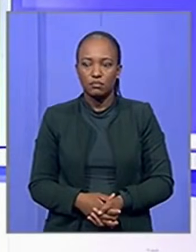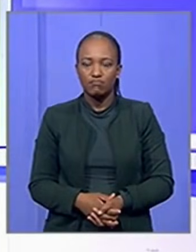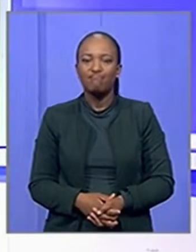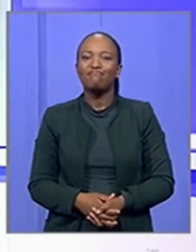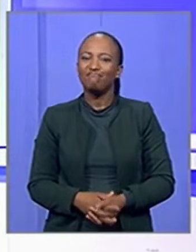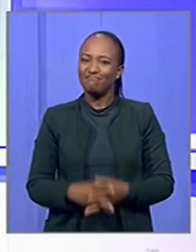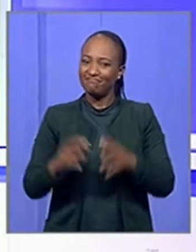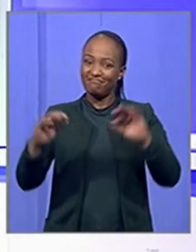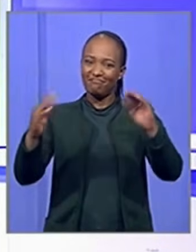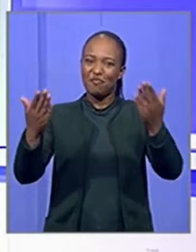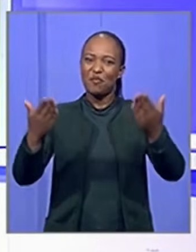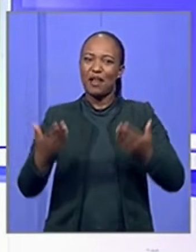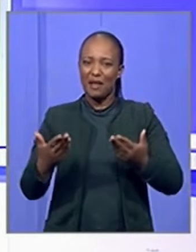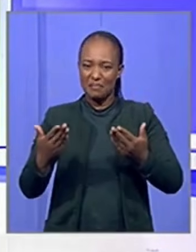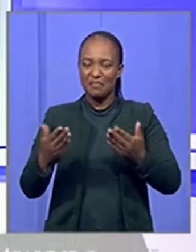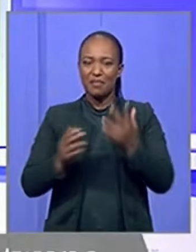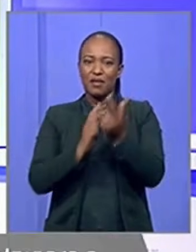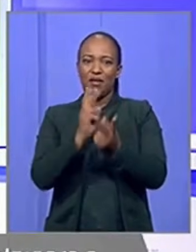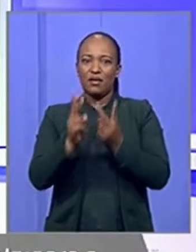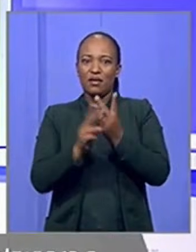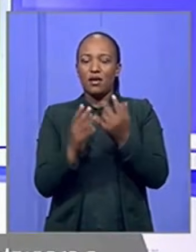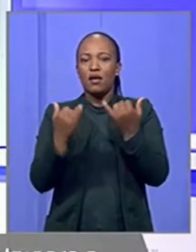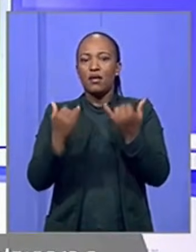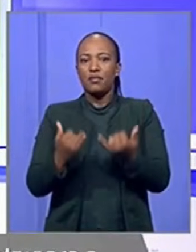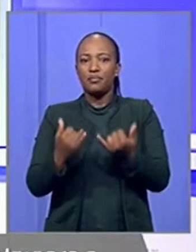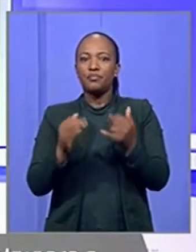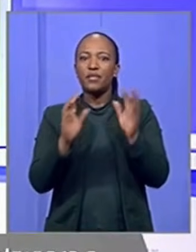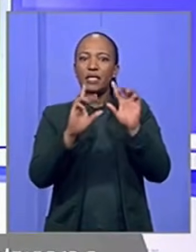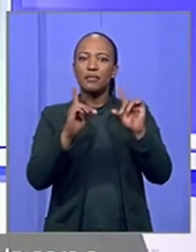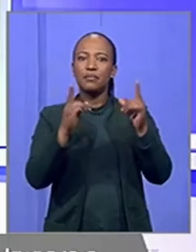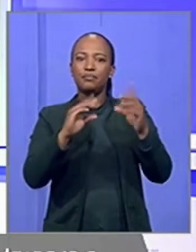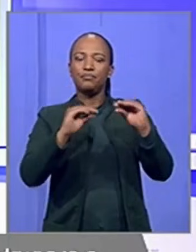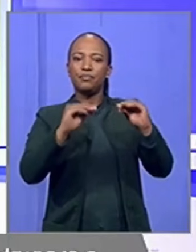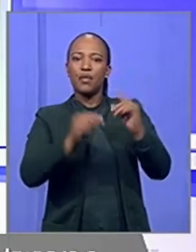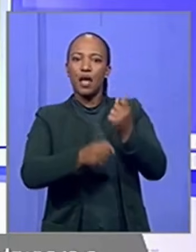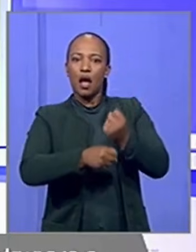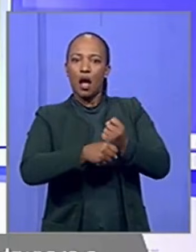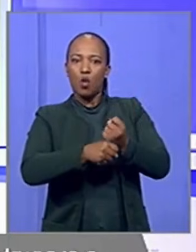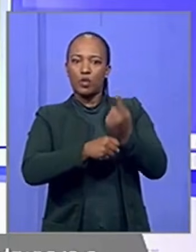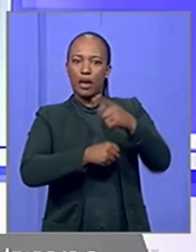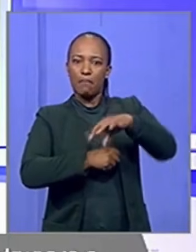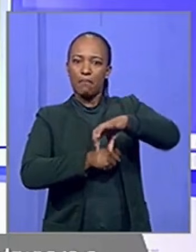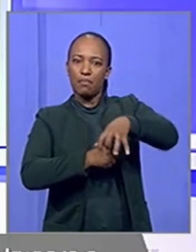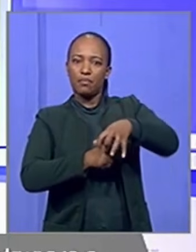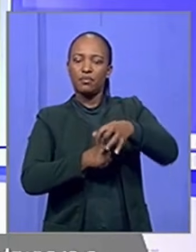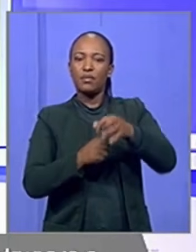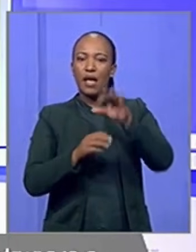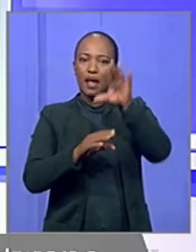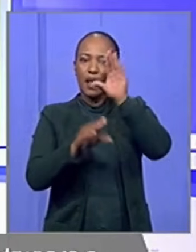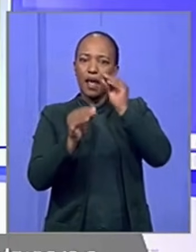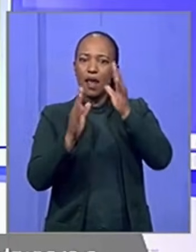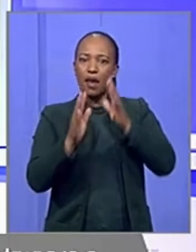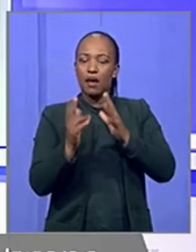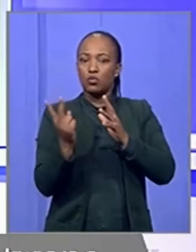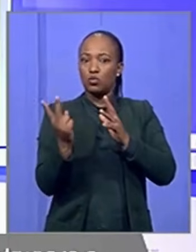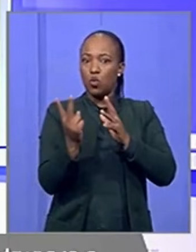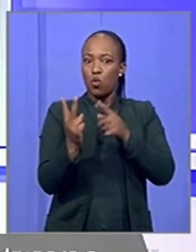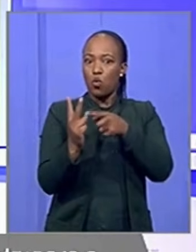Mwiri boela go amohela ebile beke mahlonoko lefapheng la thuto provinceng ya Gauteng ka mora hore barutwana ba babedi ba pakeng tsa dilemo